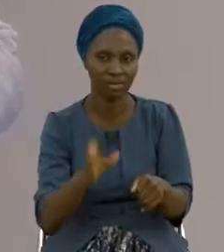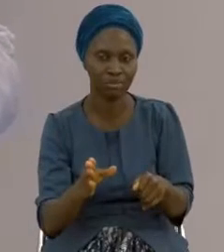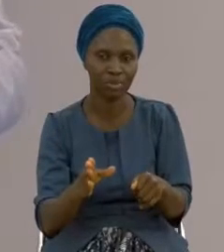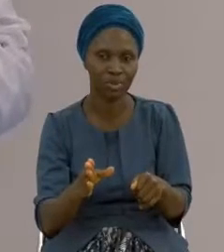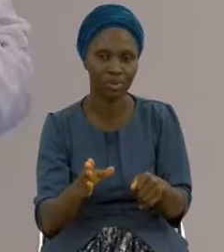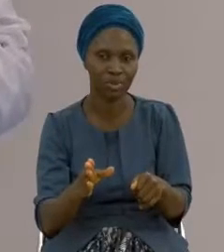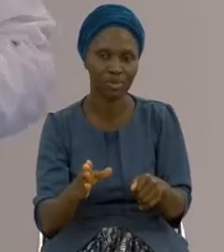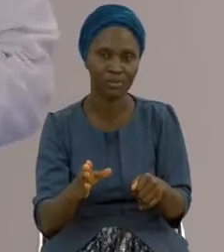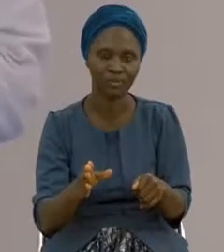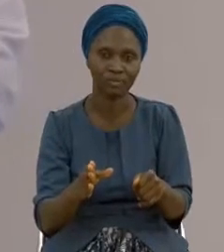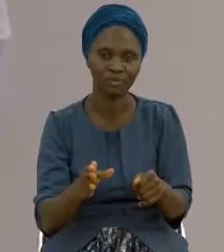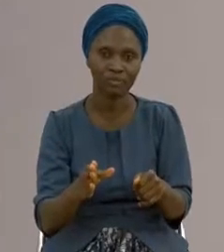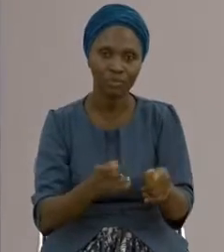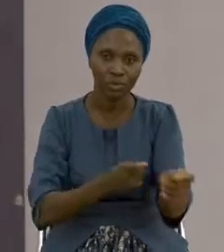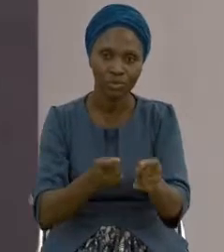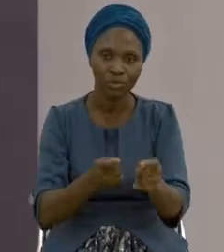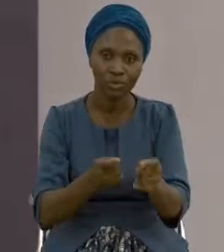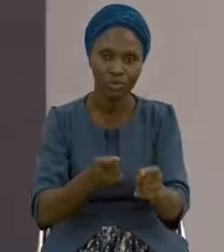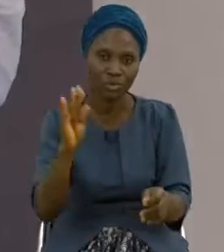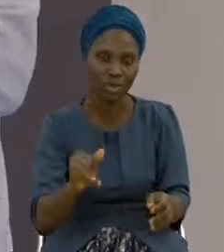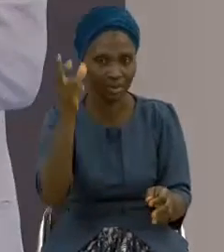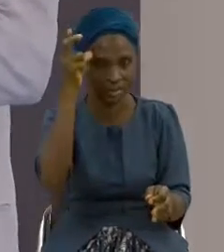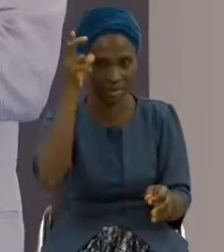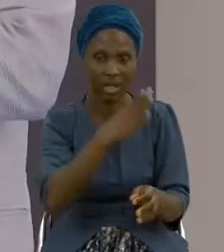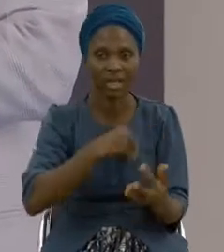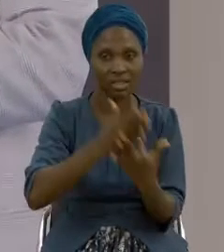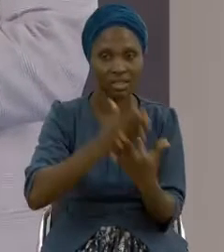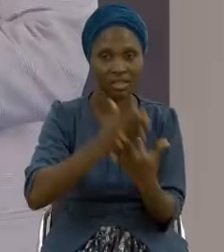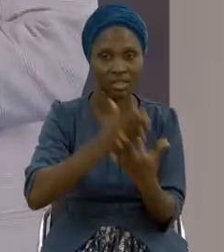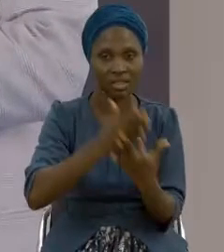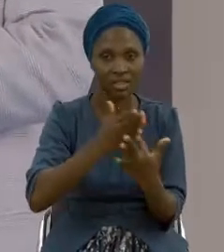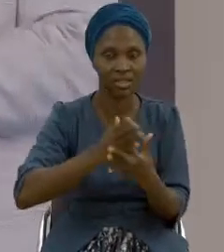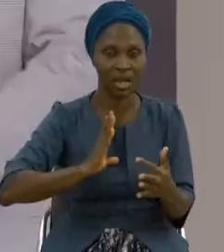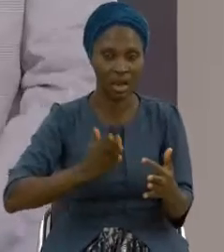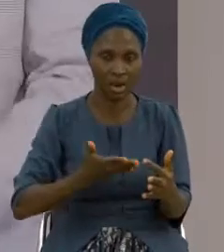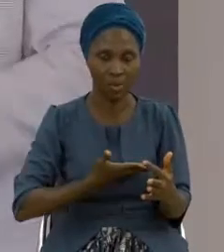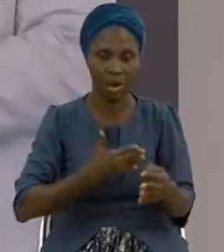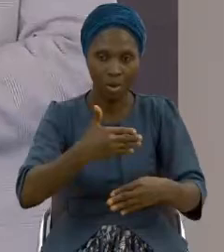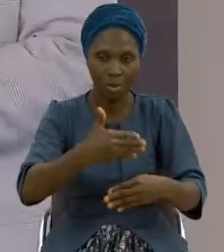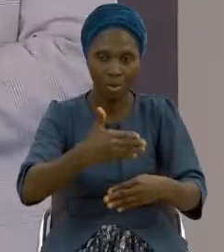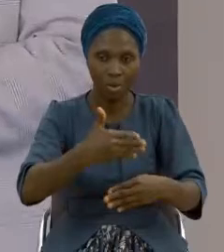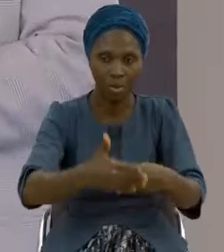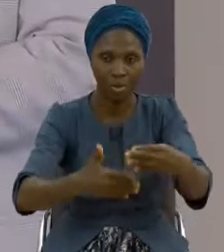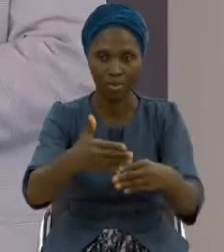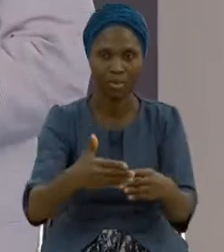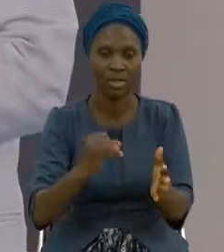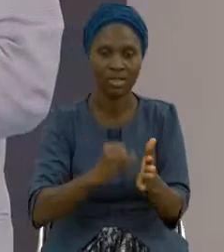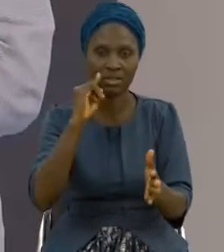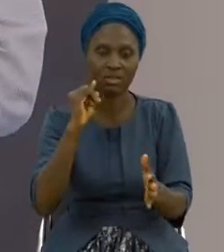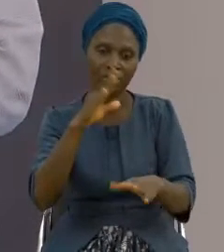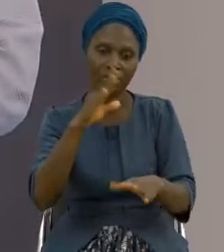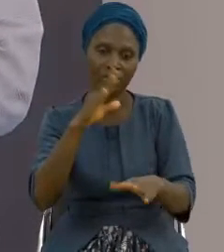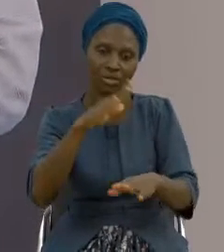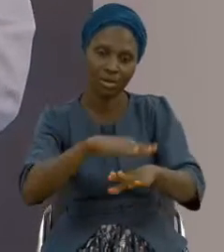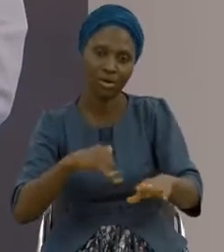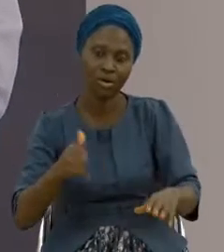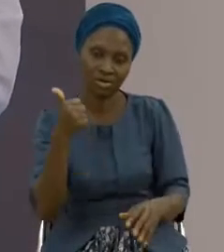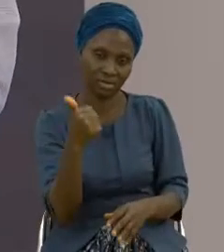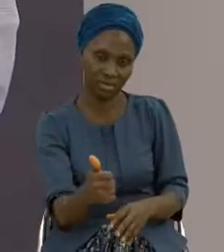our progress. It's called self. Living for self,